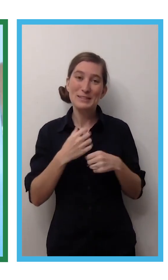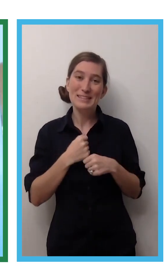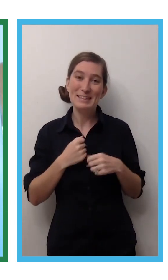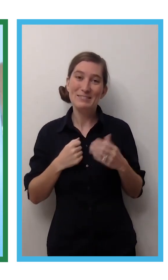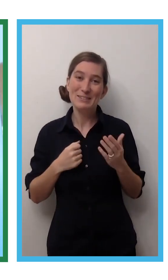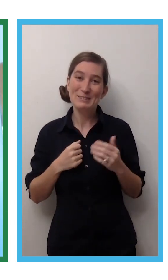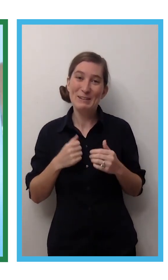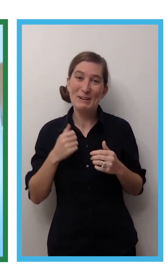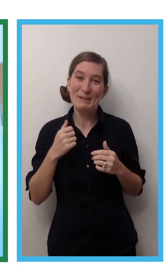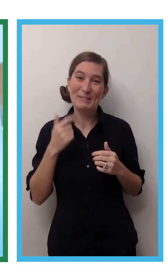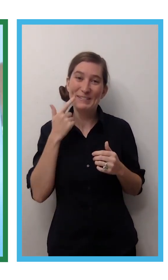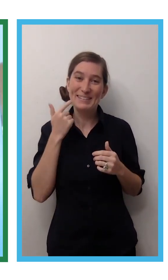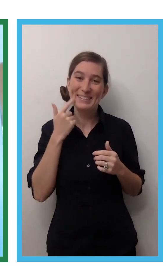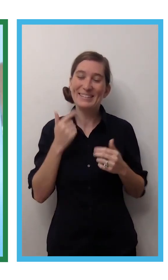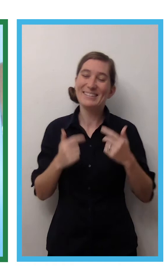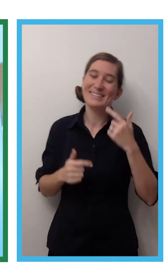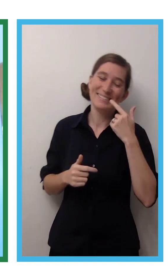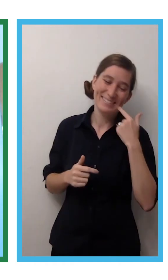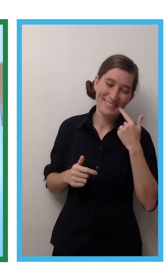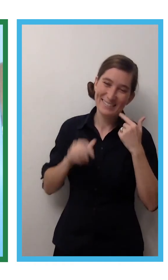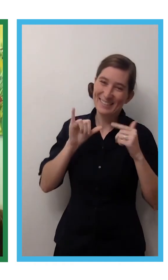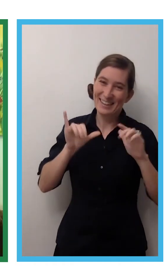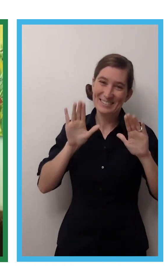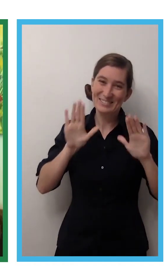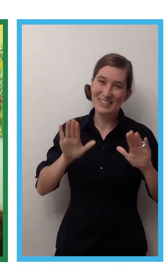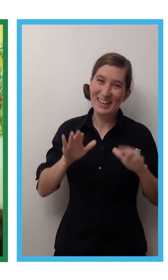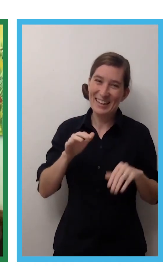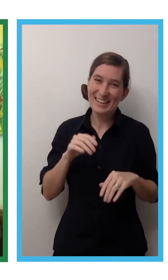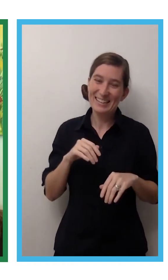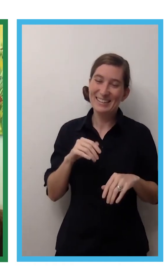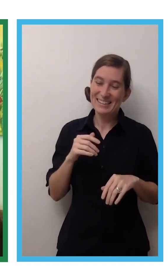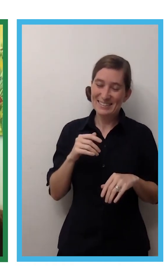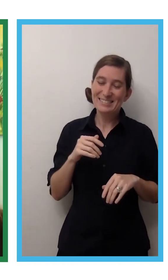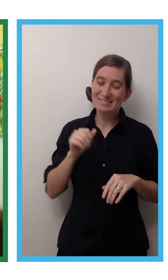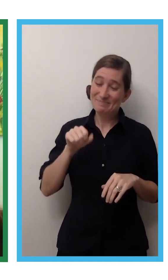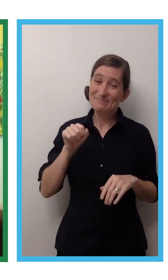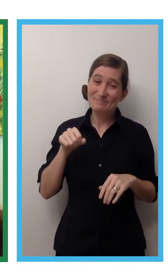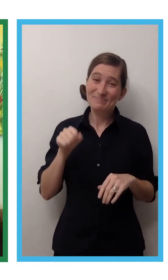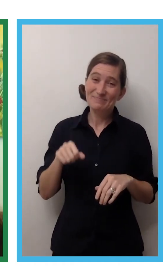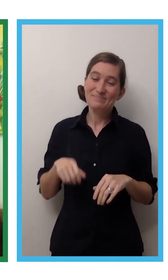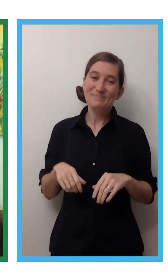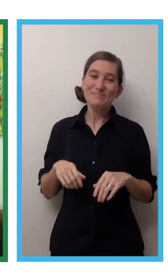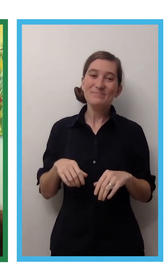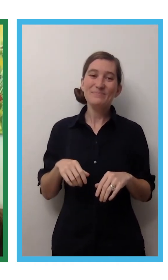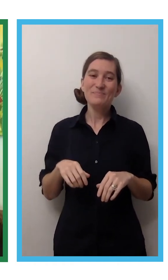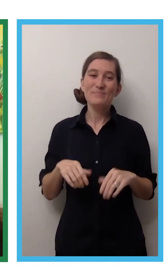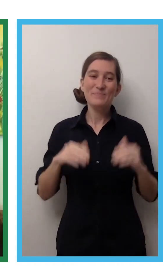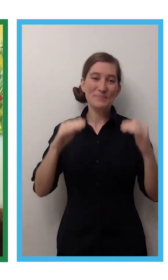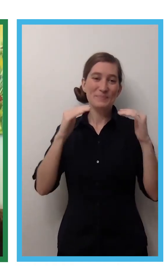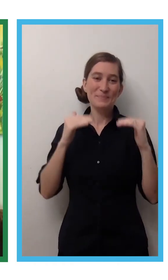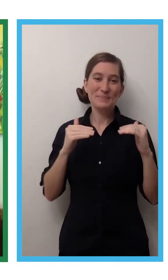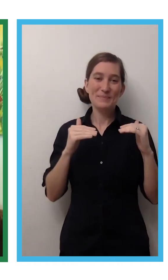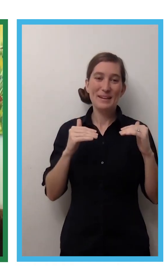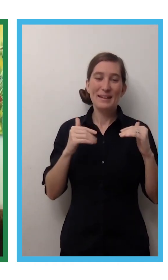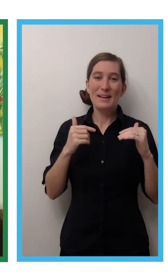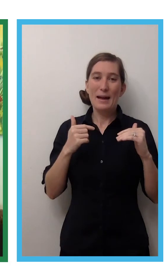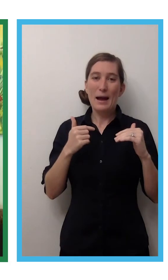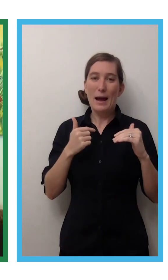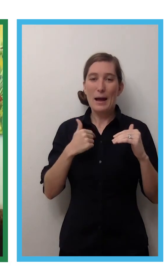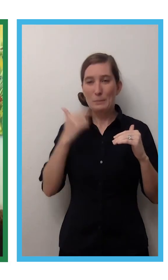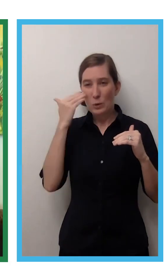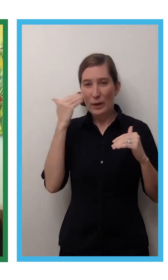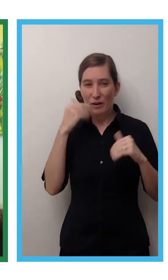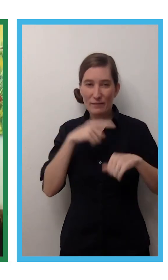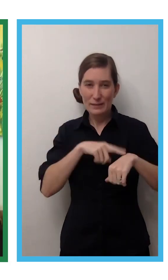That's fantastic. So I have another question for you, but I am cognizant of our time. And so I'm going to simplify it a little